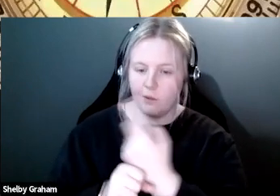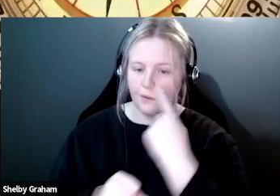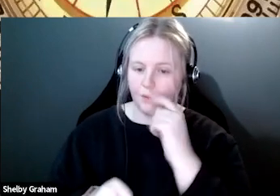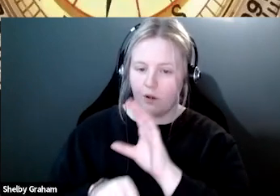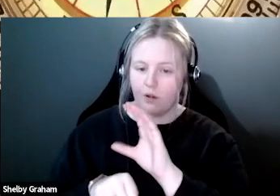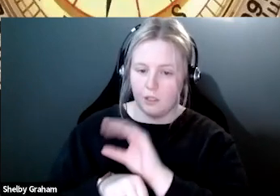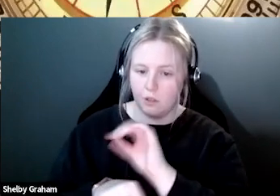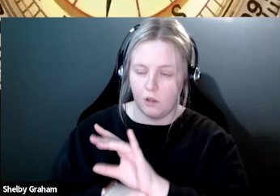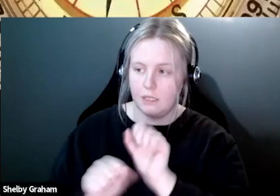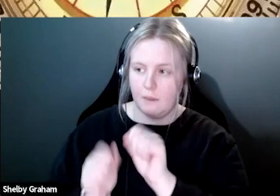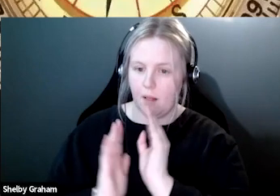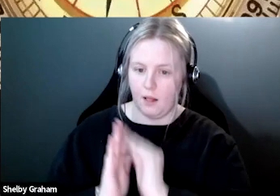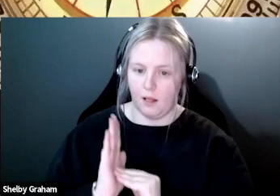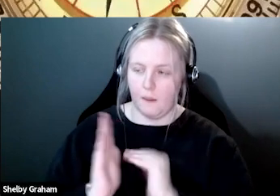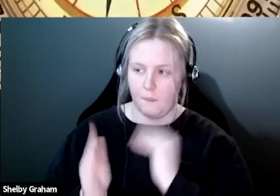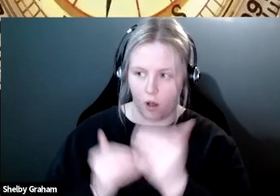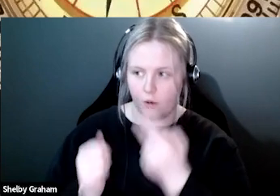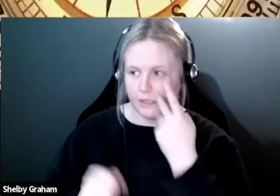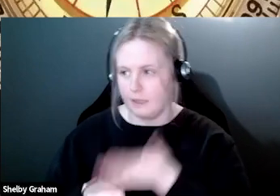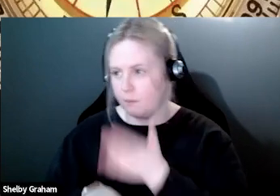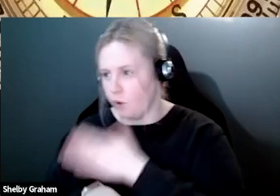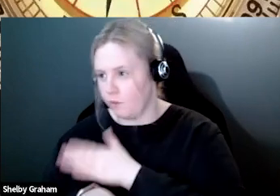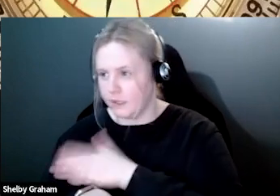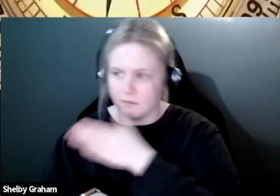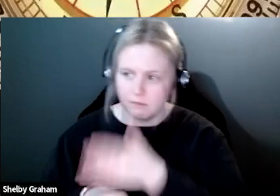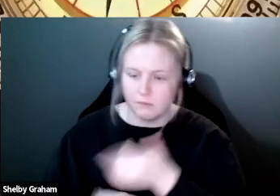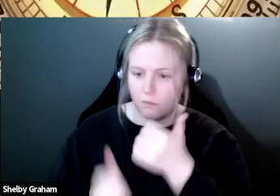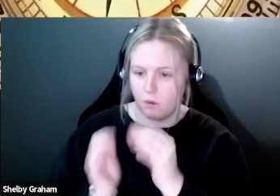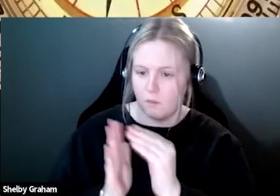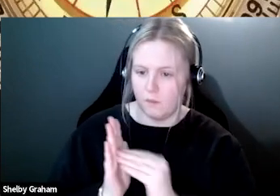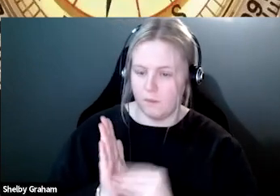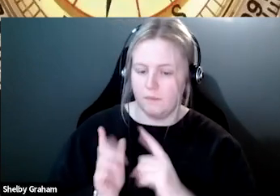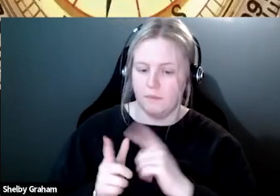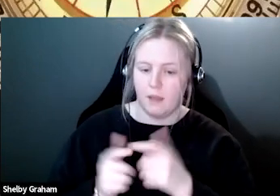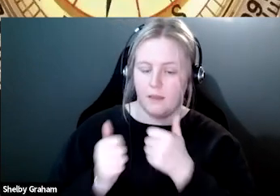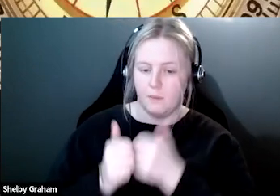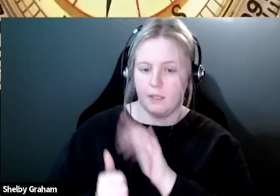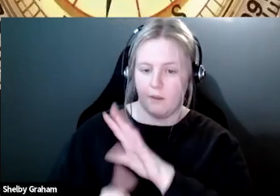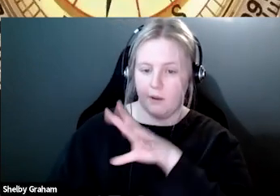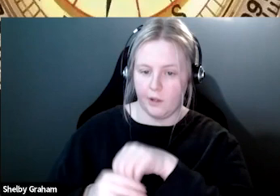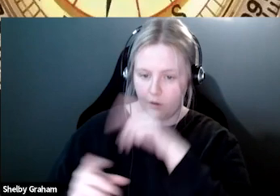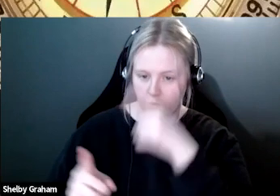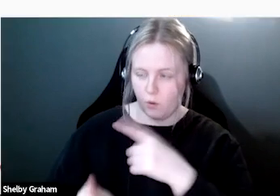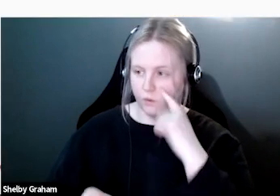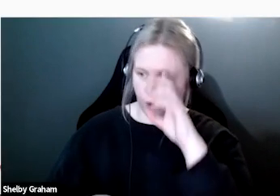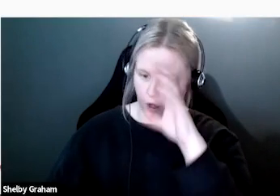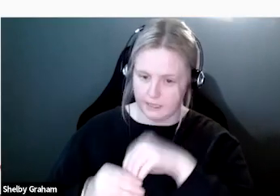able to track progress and track their inclusion goals for autism and neurodiversity in the